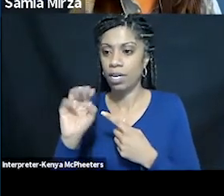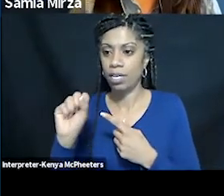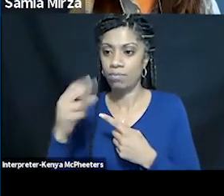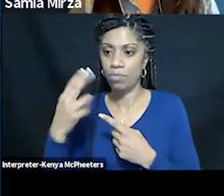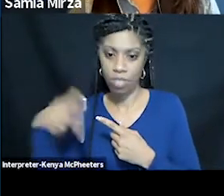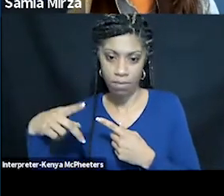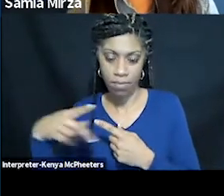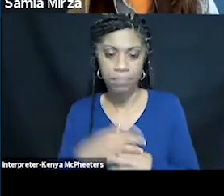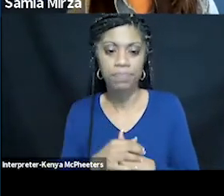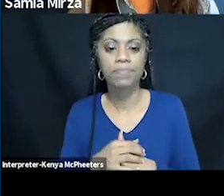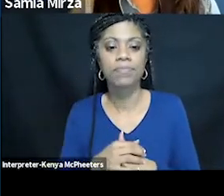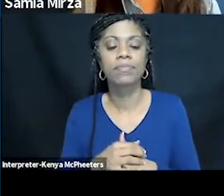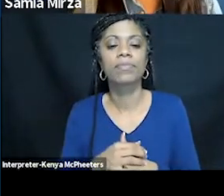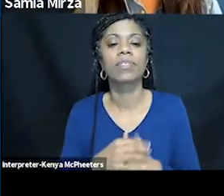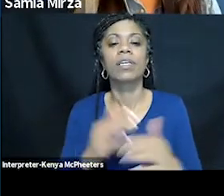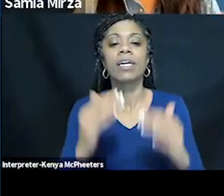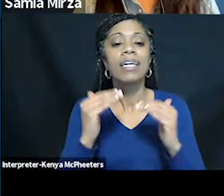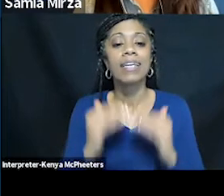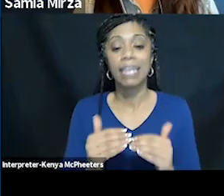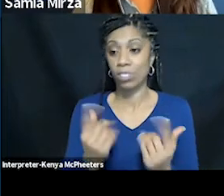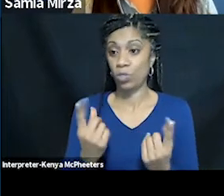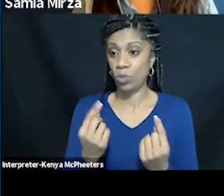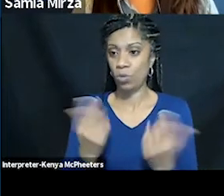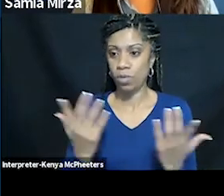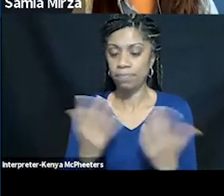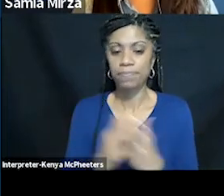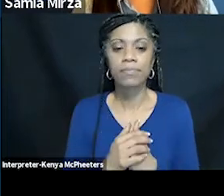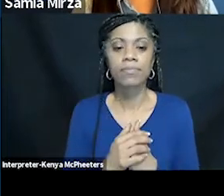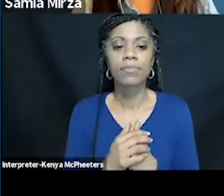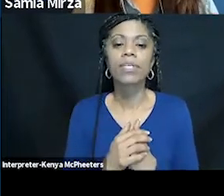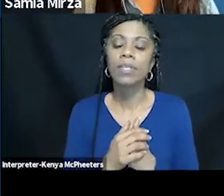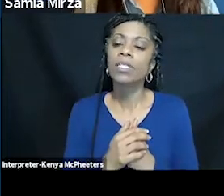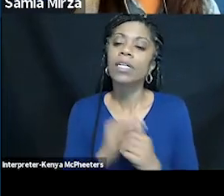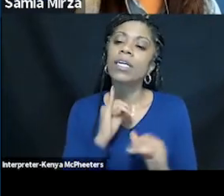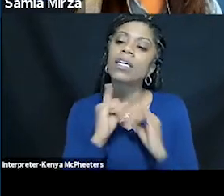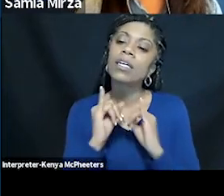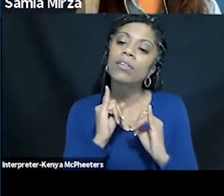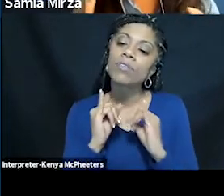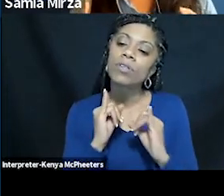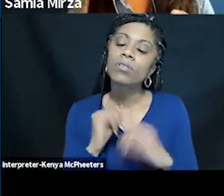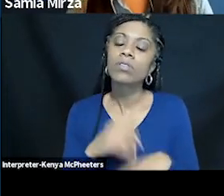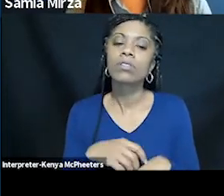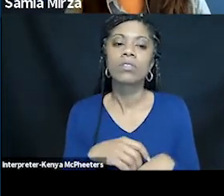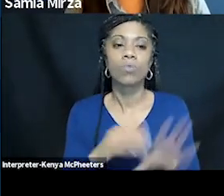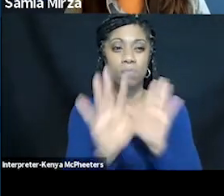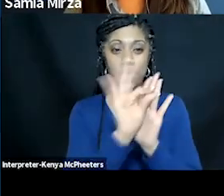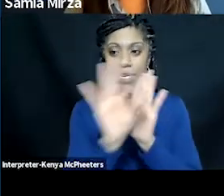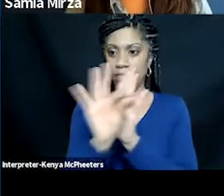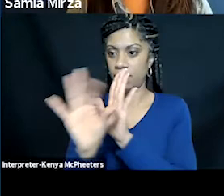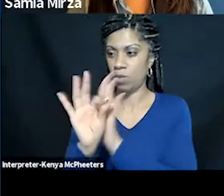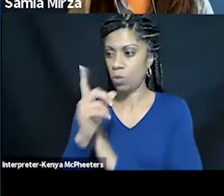conducted key informant interviews. Again, it was a diverse cadre of folks, from large foundations to